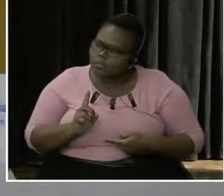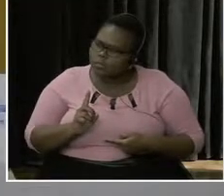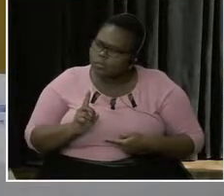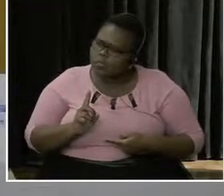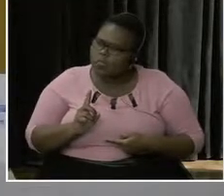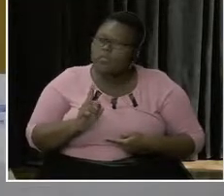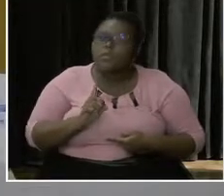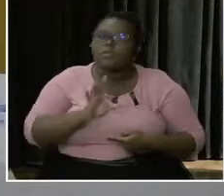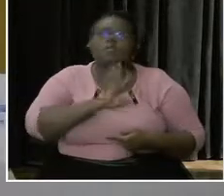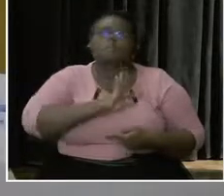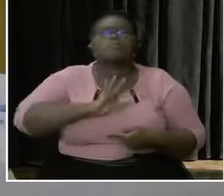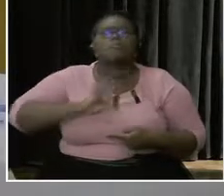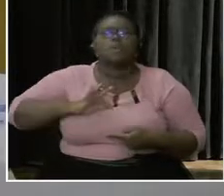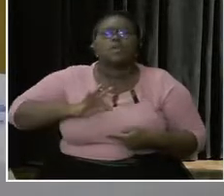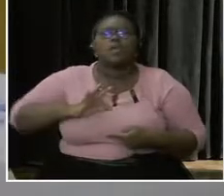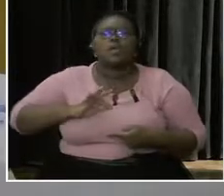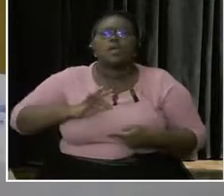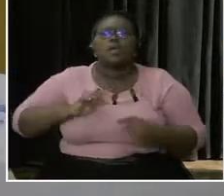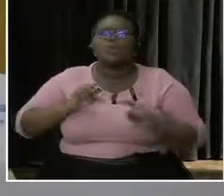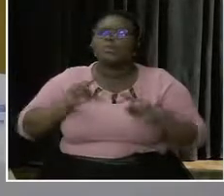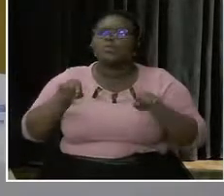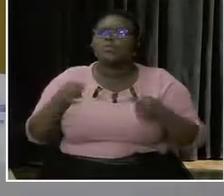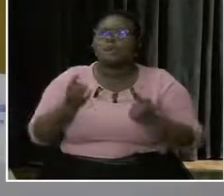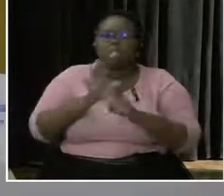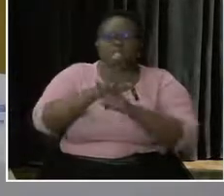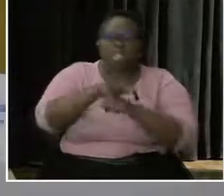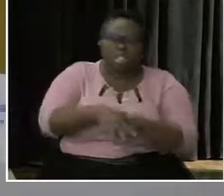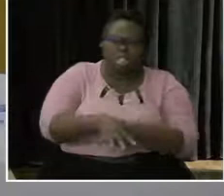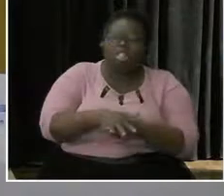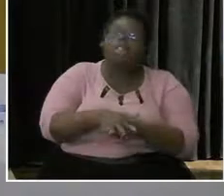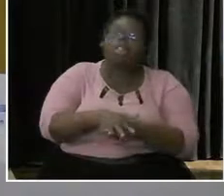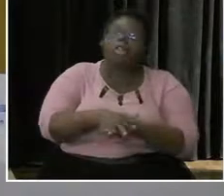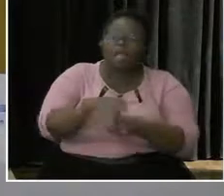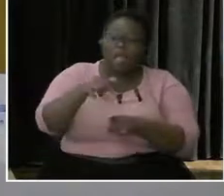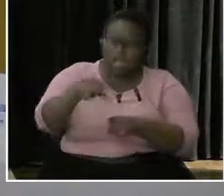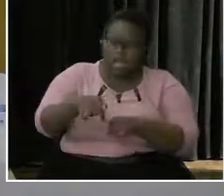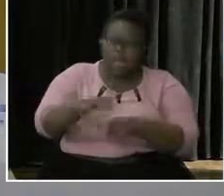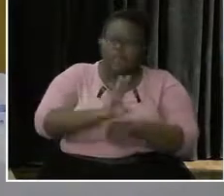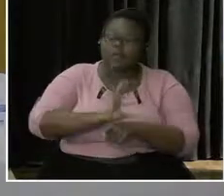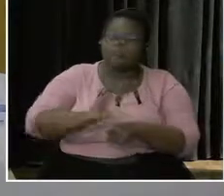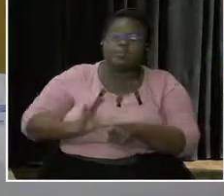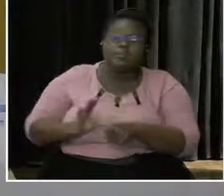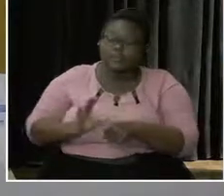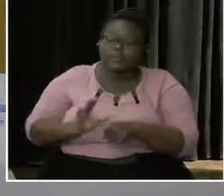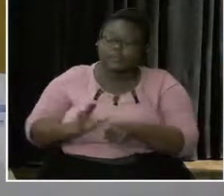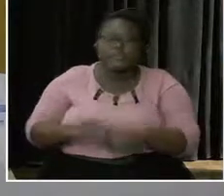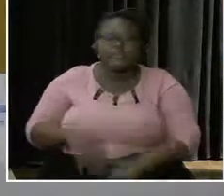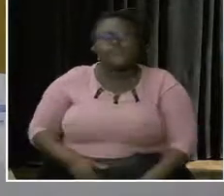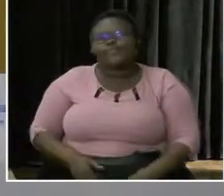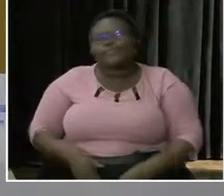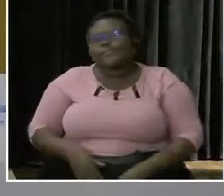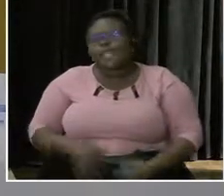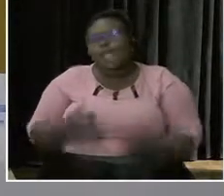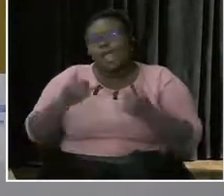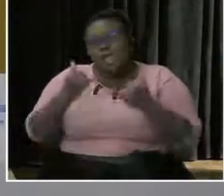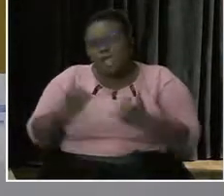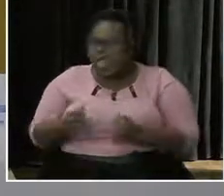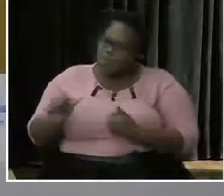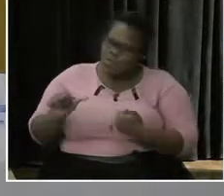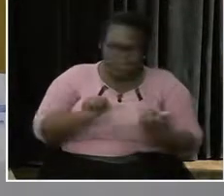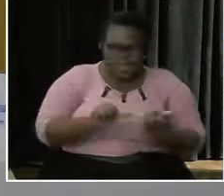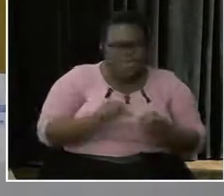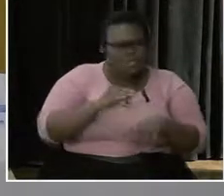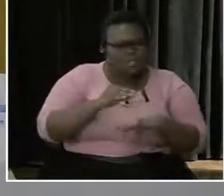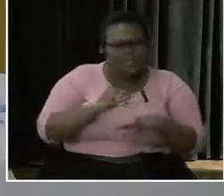But the mayor cannot suppress the debate in the council. Tian, you are back with disrupting the